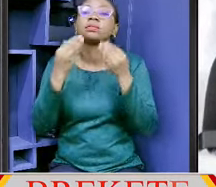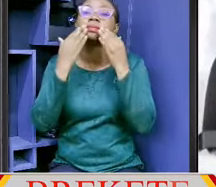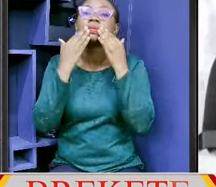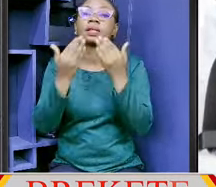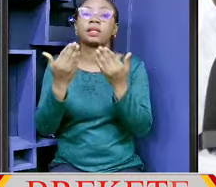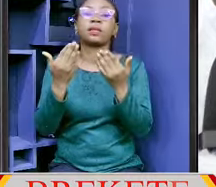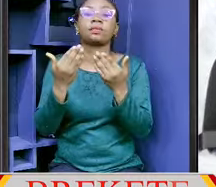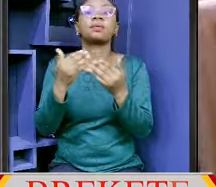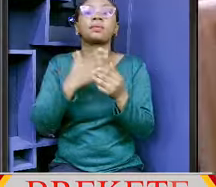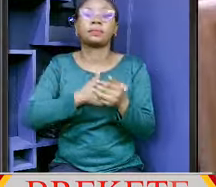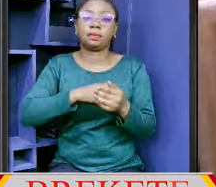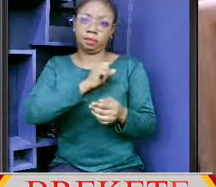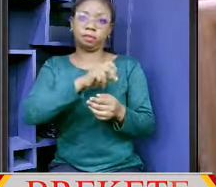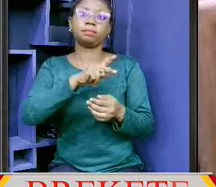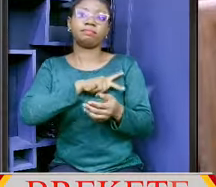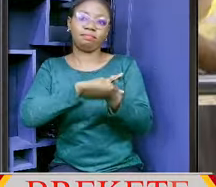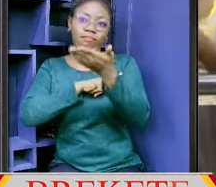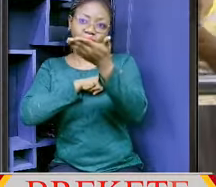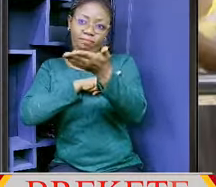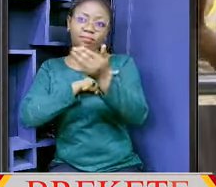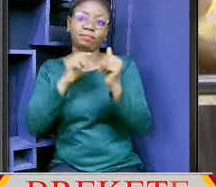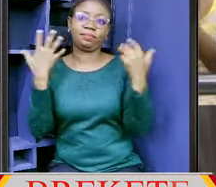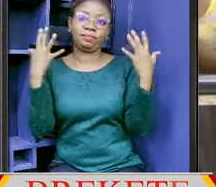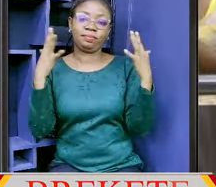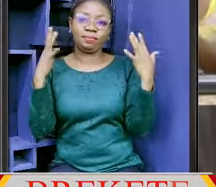much. Make we appreciate Consultant I.